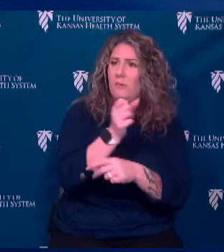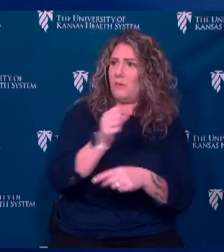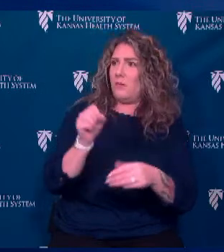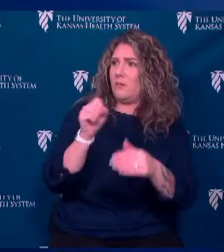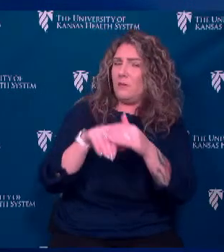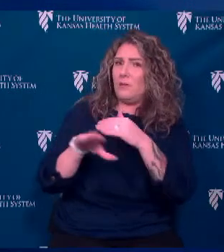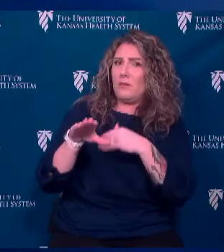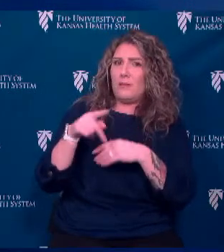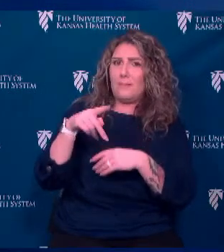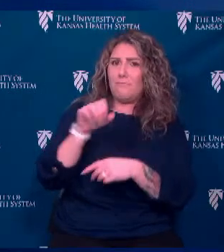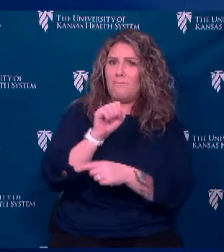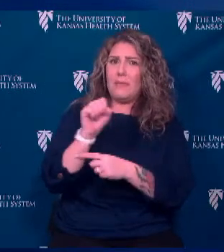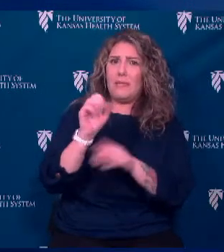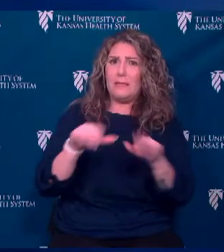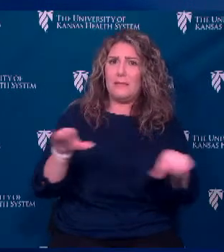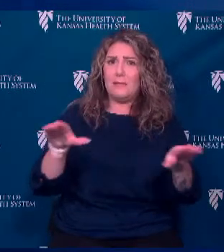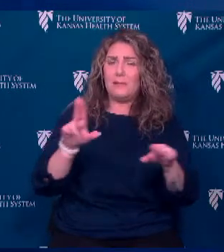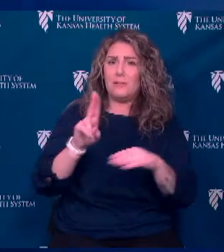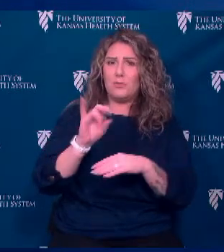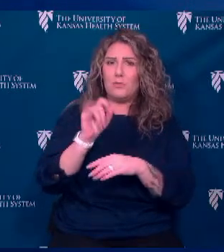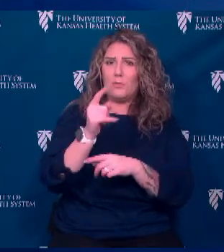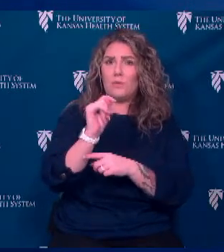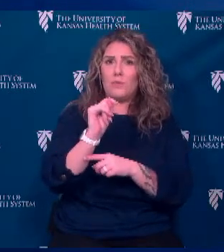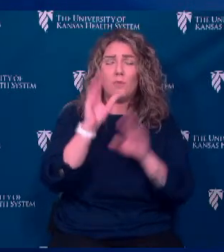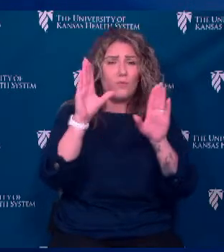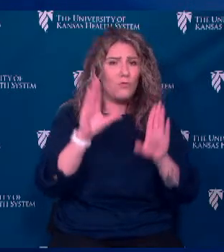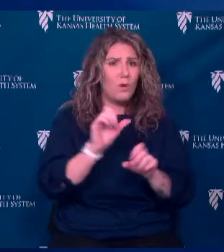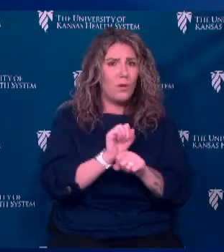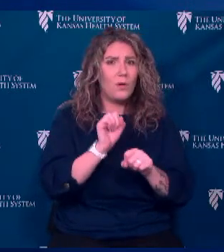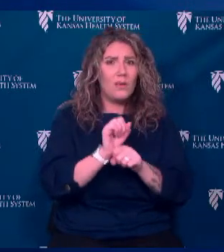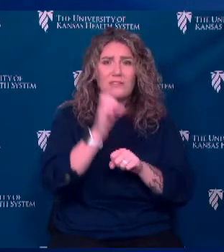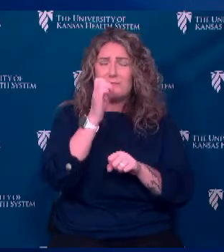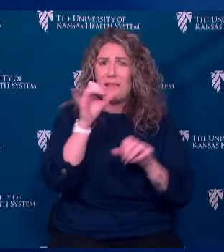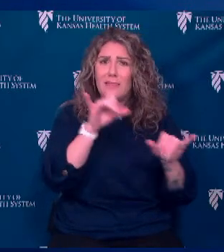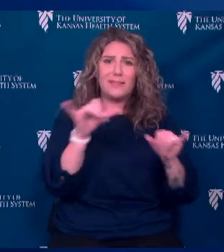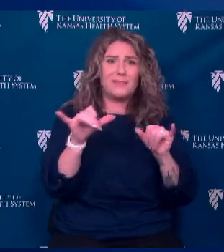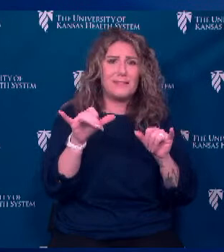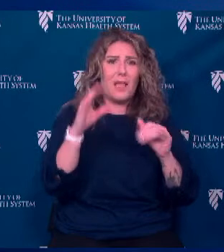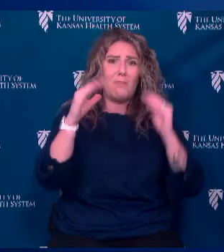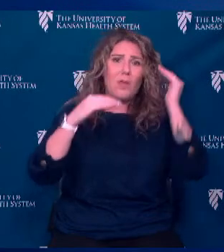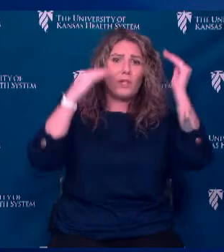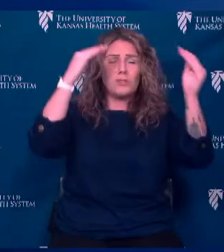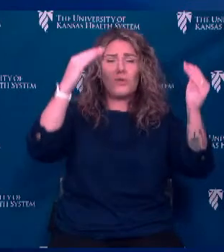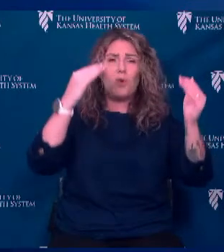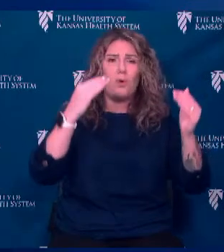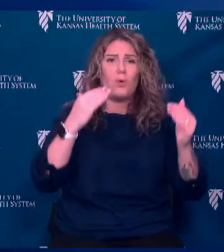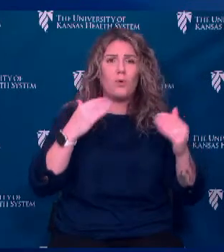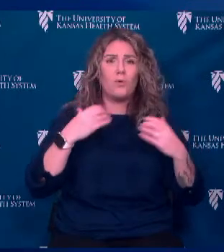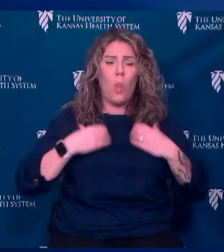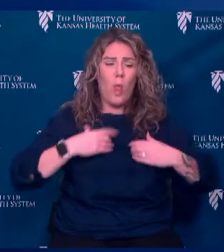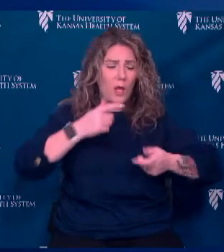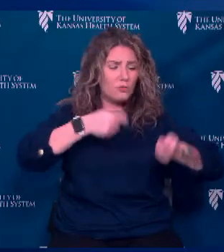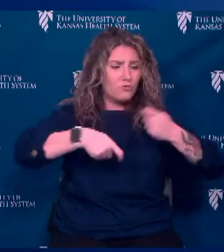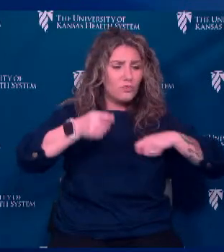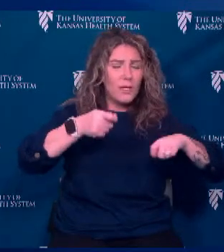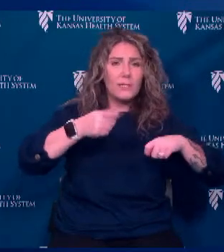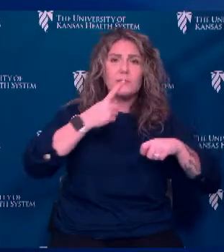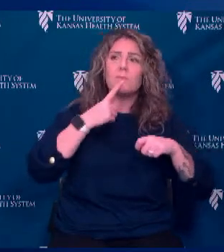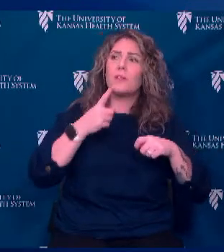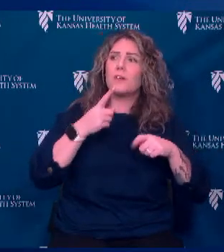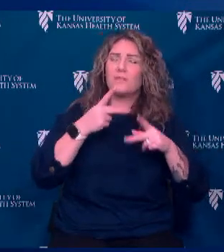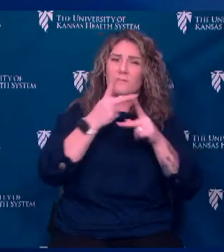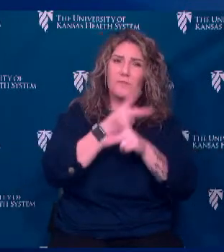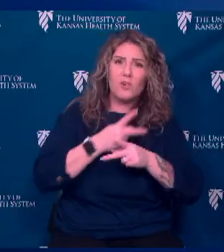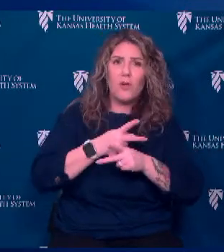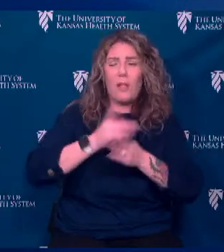peds unit. They did a great job. It's not the same as being down on the adult unit because we also do a lot of lung transplant, and we have to wrestle with the drug